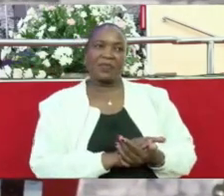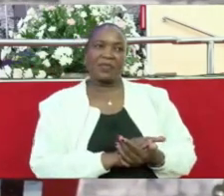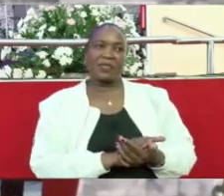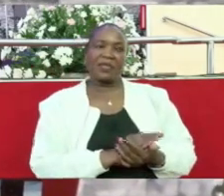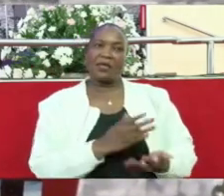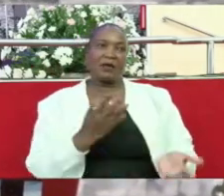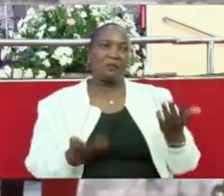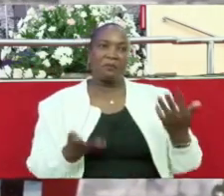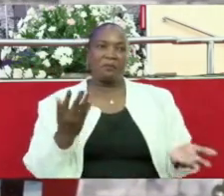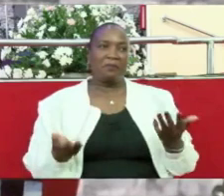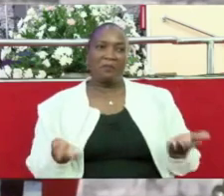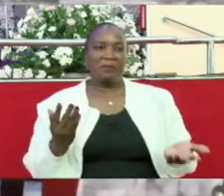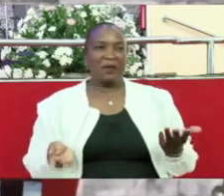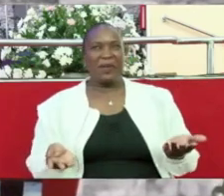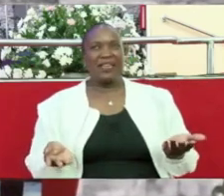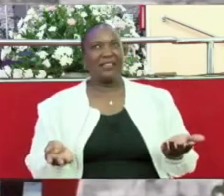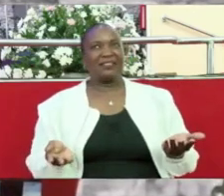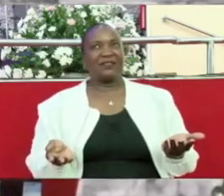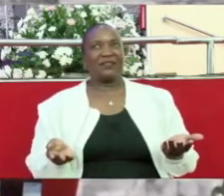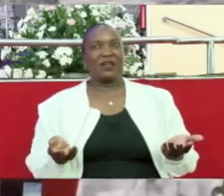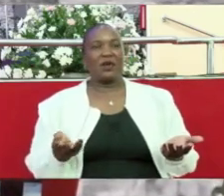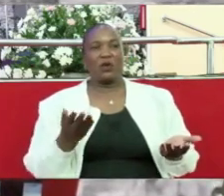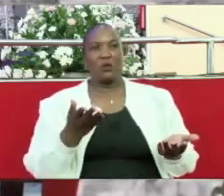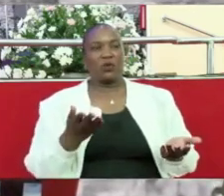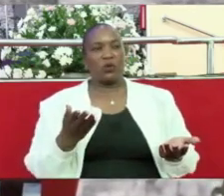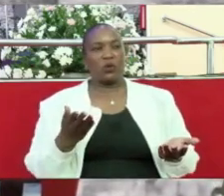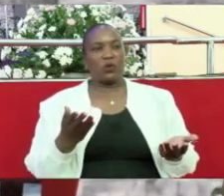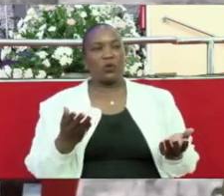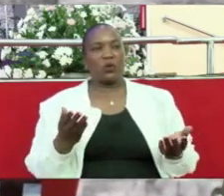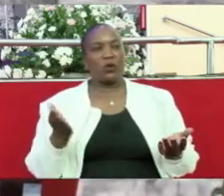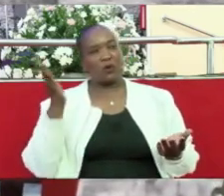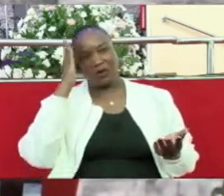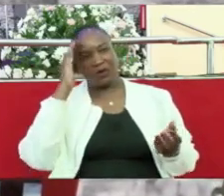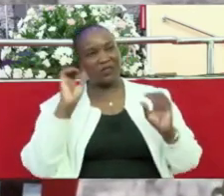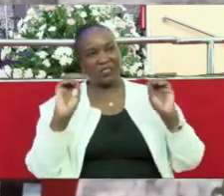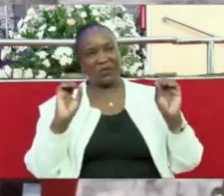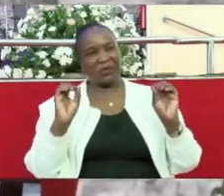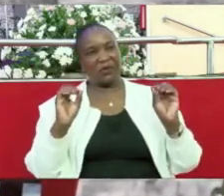even from knowing where you are going. Wengine wetu pengine ni jambo ambalo linakuzuia kwenda mahali